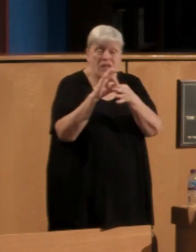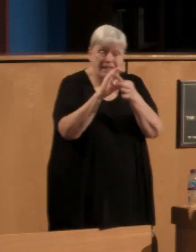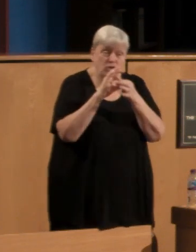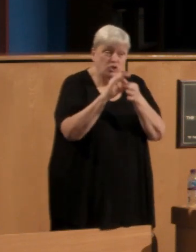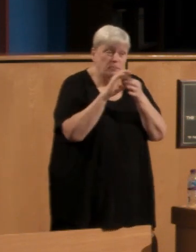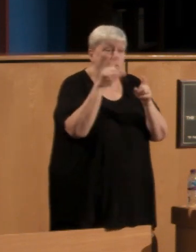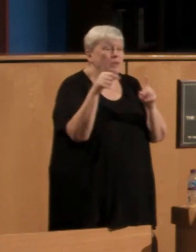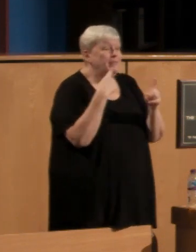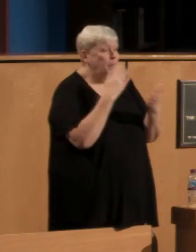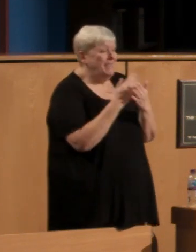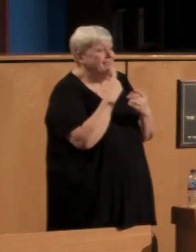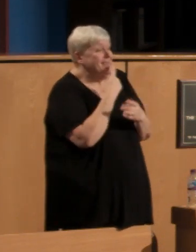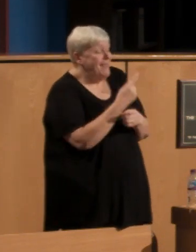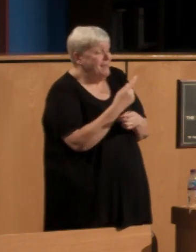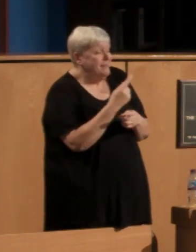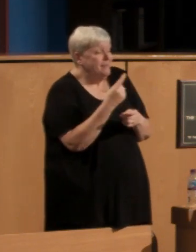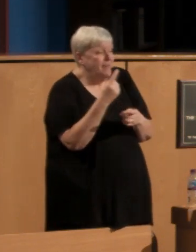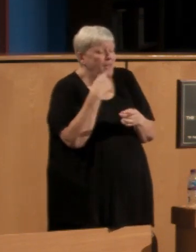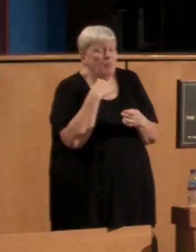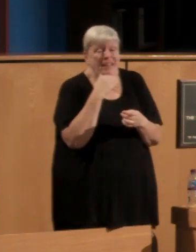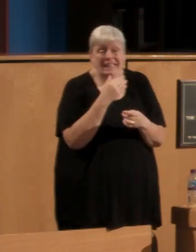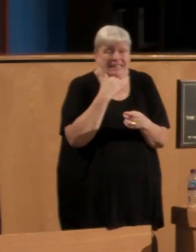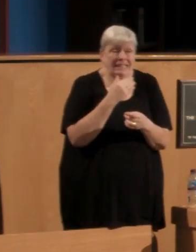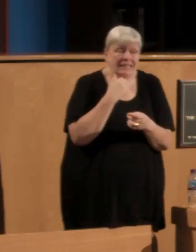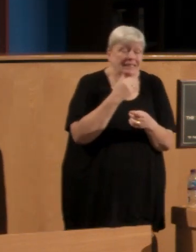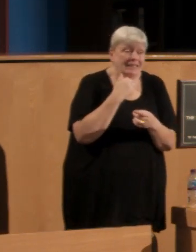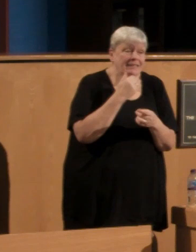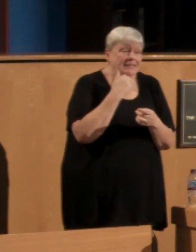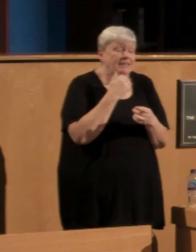is being said. I think there are plenty of